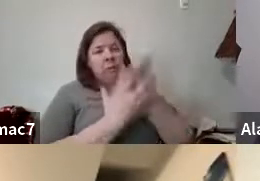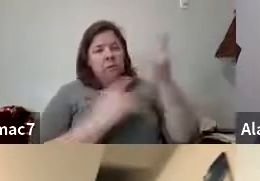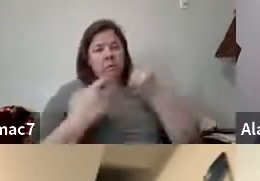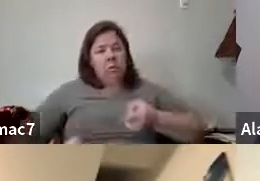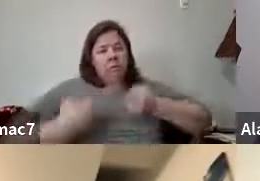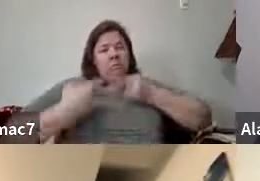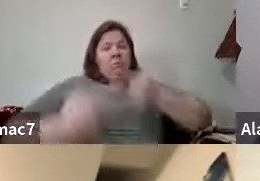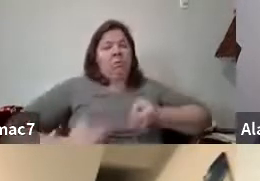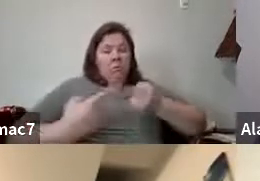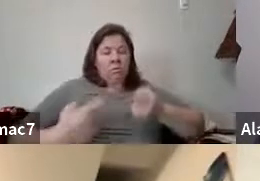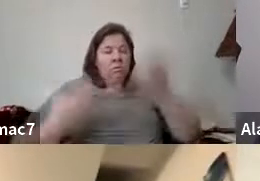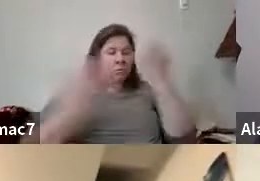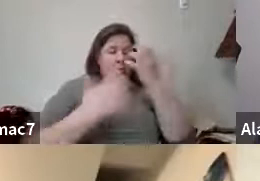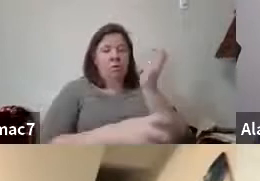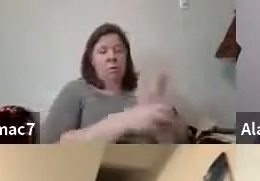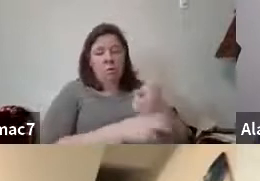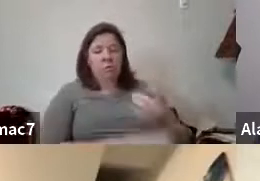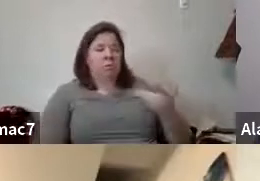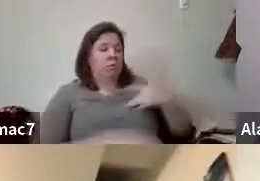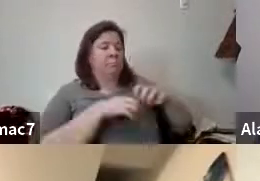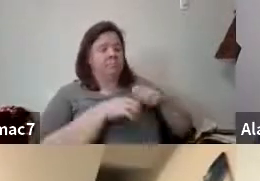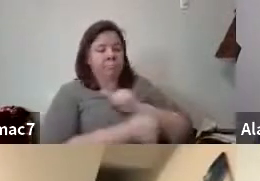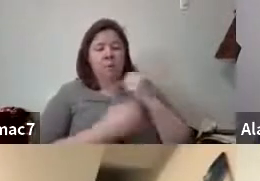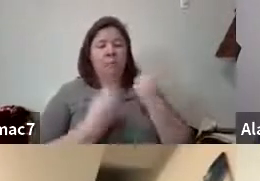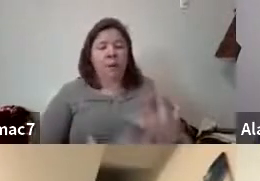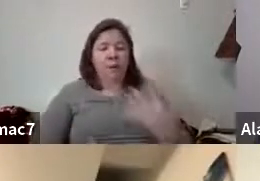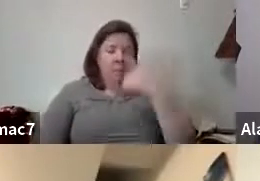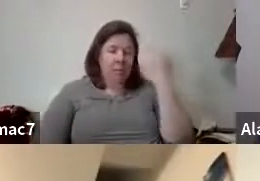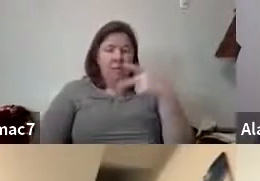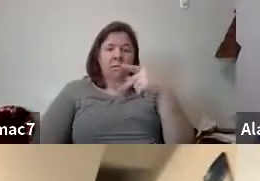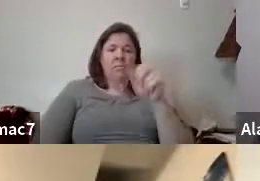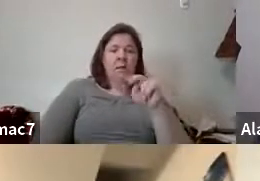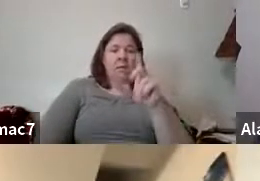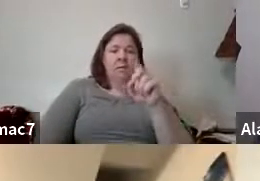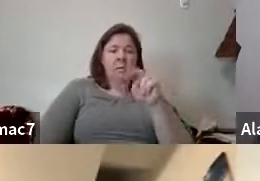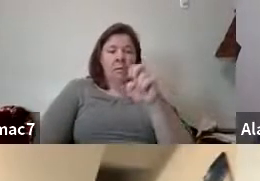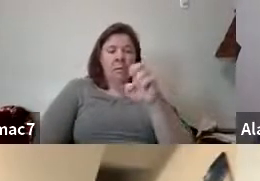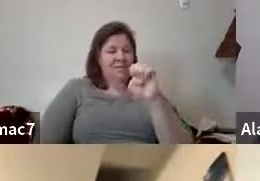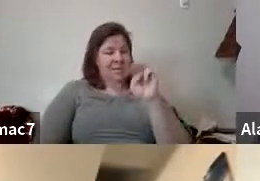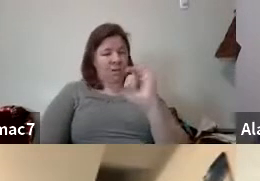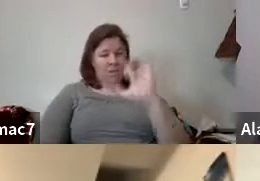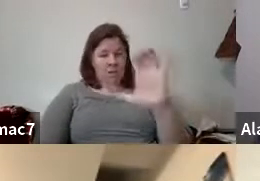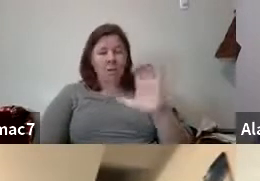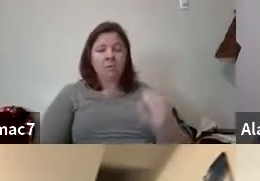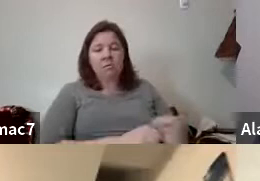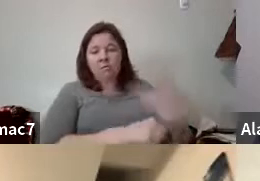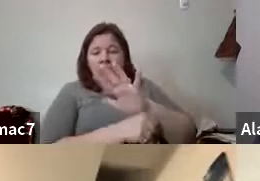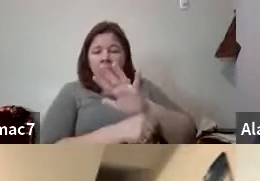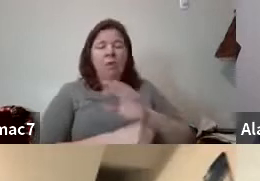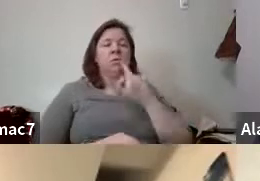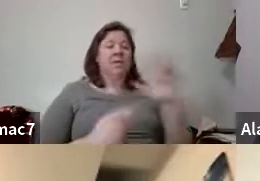much loss, so much heartache in 2020 because of the pandemic and other things. But out of every single disaster,